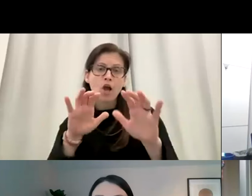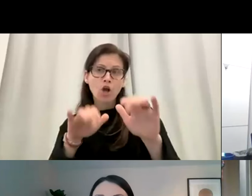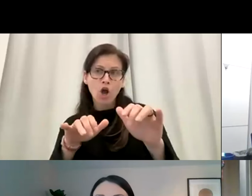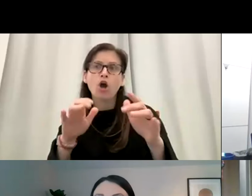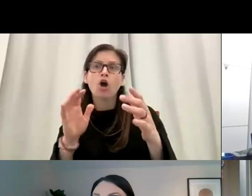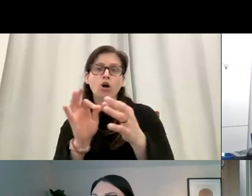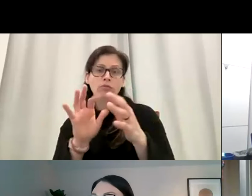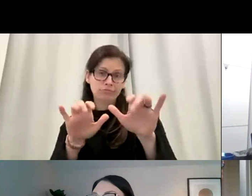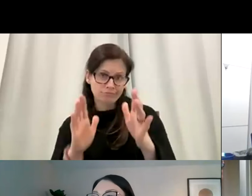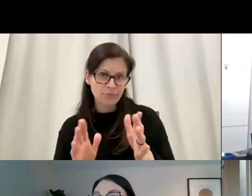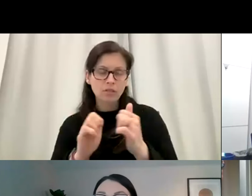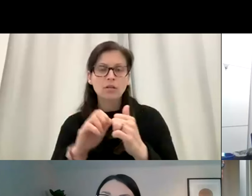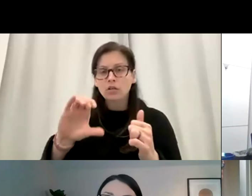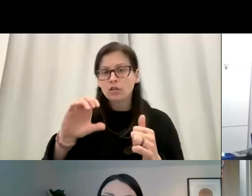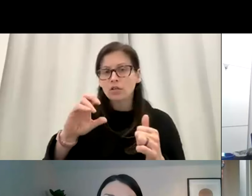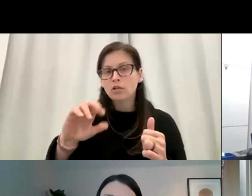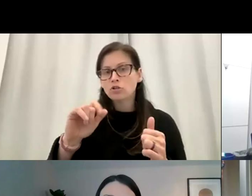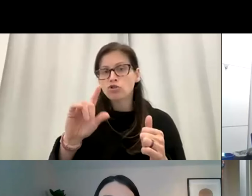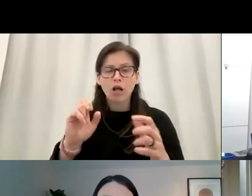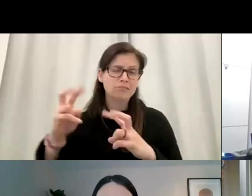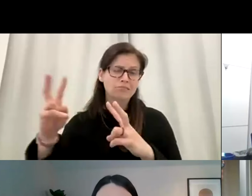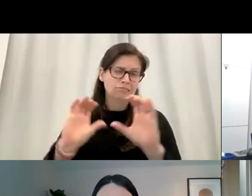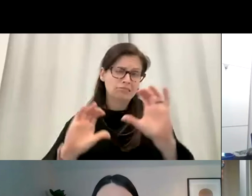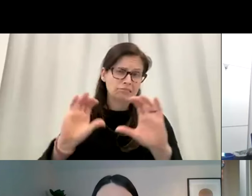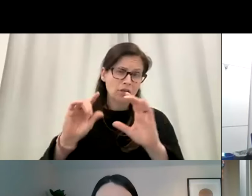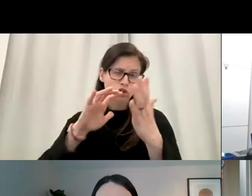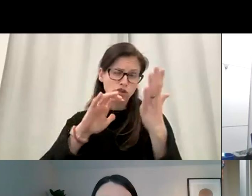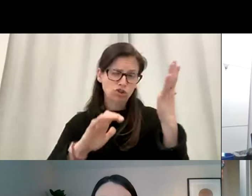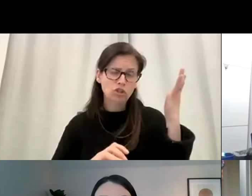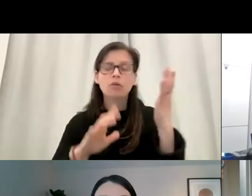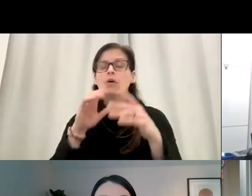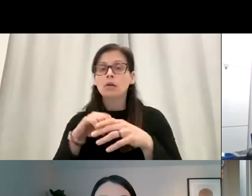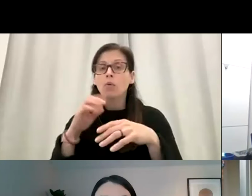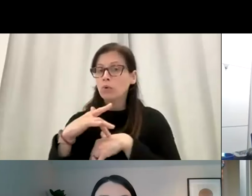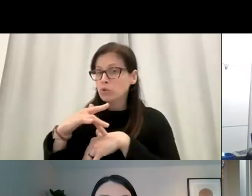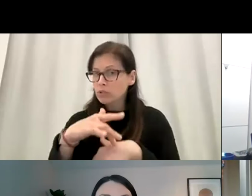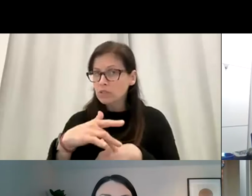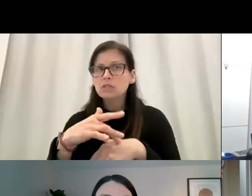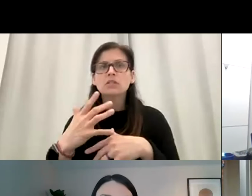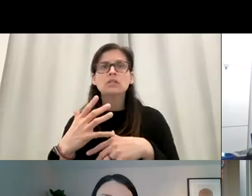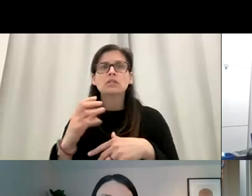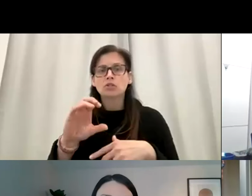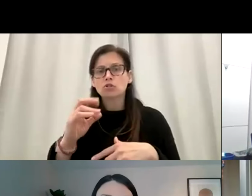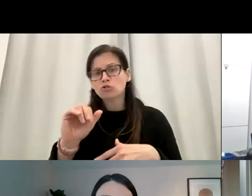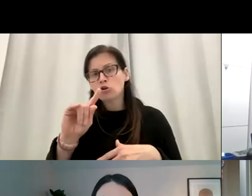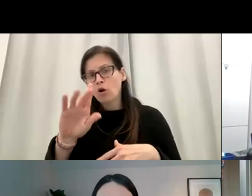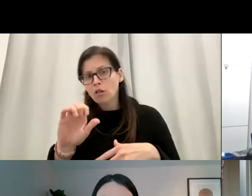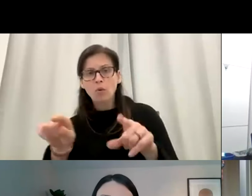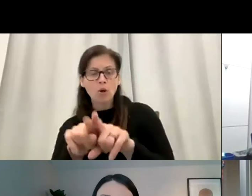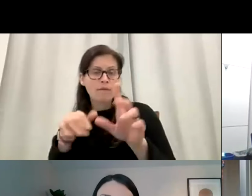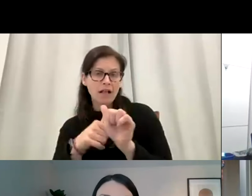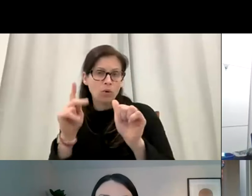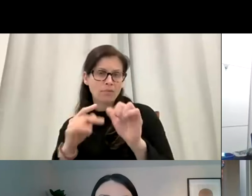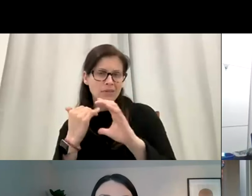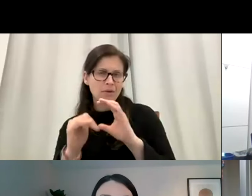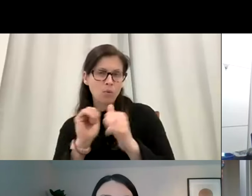captioners. Charlotte just put a whole bunch of information in the chat, which included some resources. And Charlotte will also follow up via email with